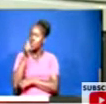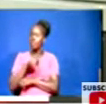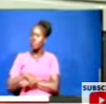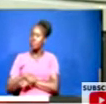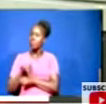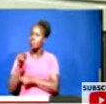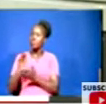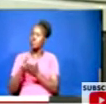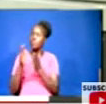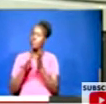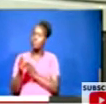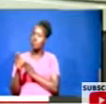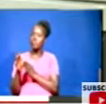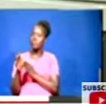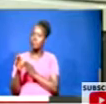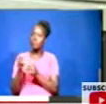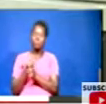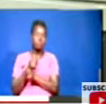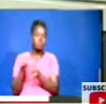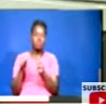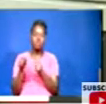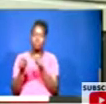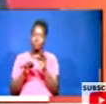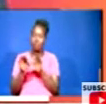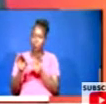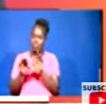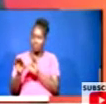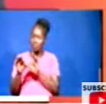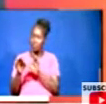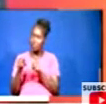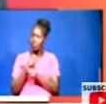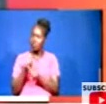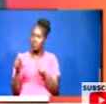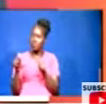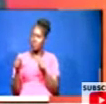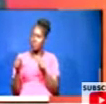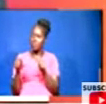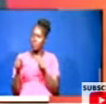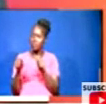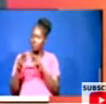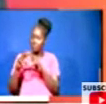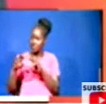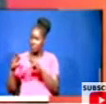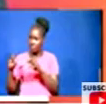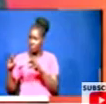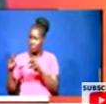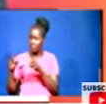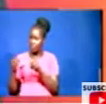of the plans that were well articulated and they were well researched and they were well